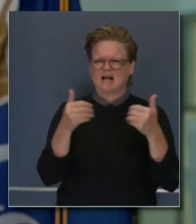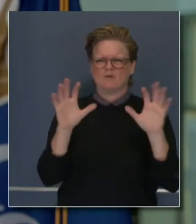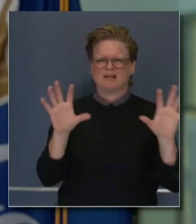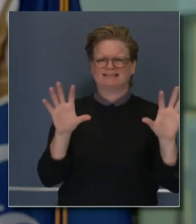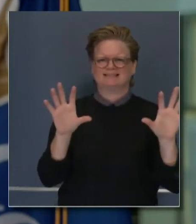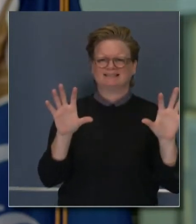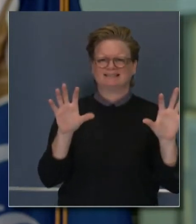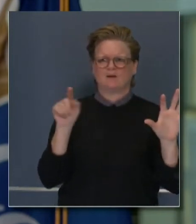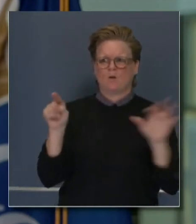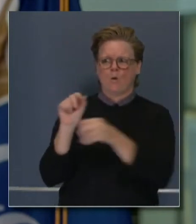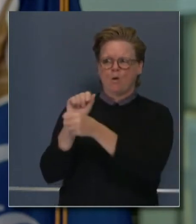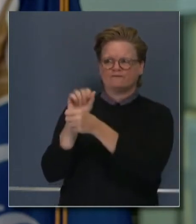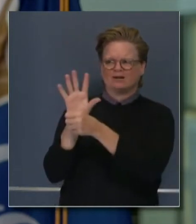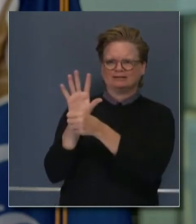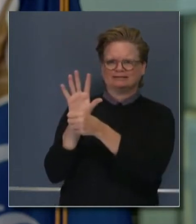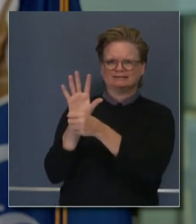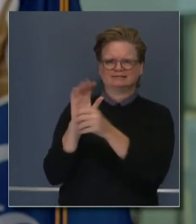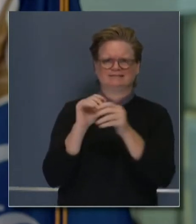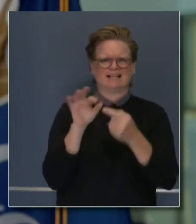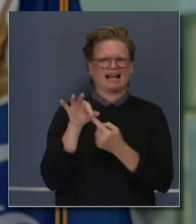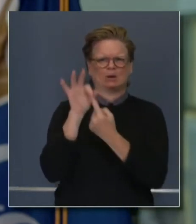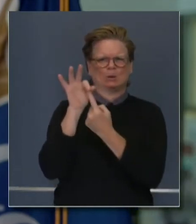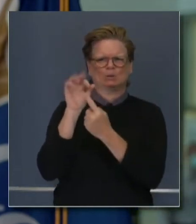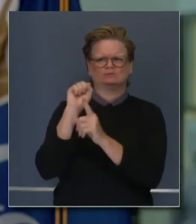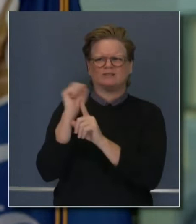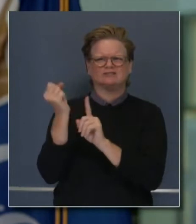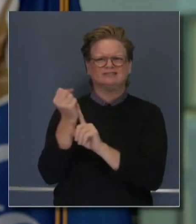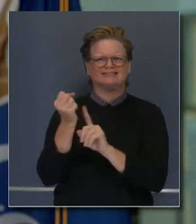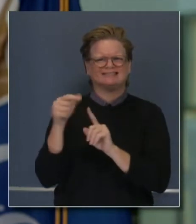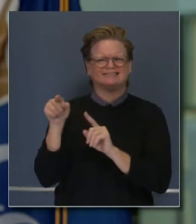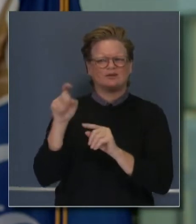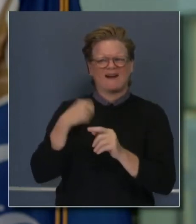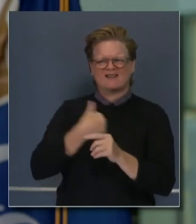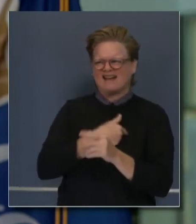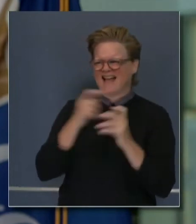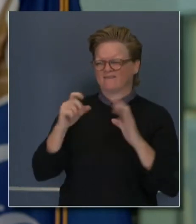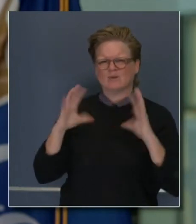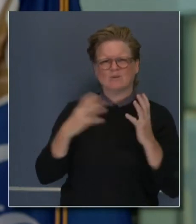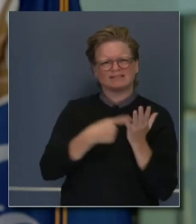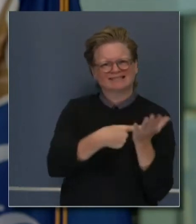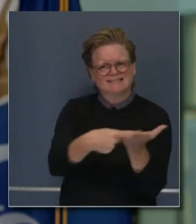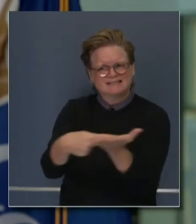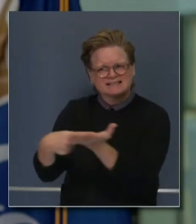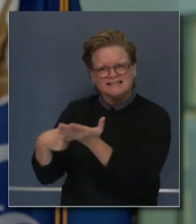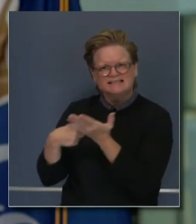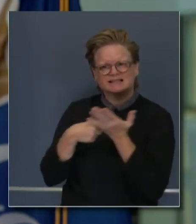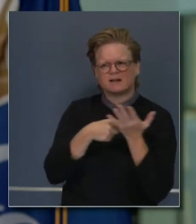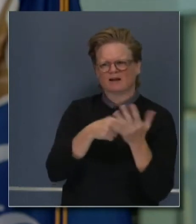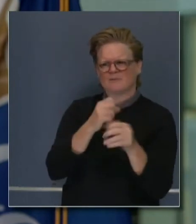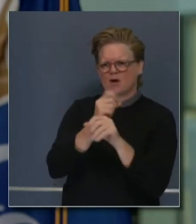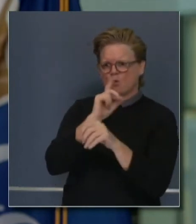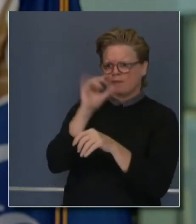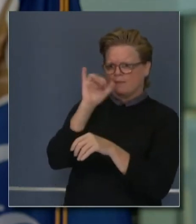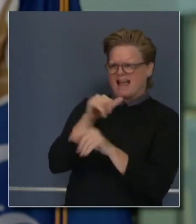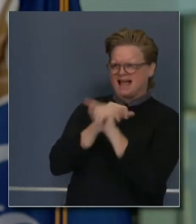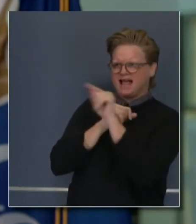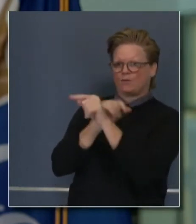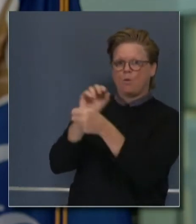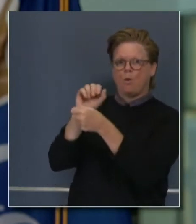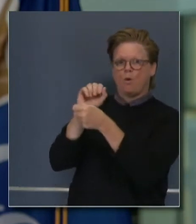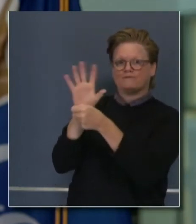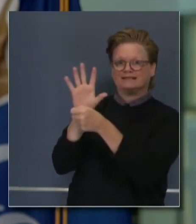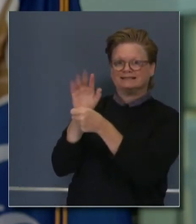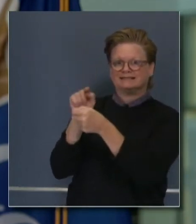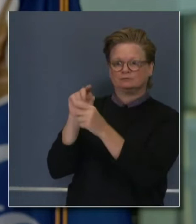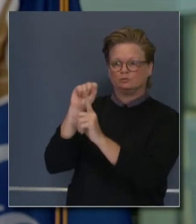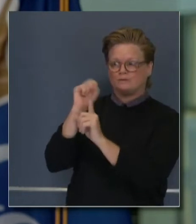was considered. All of that was put together in a blended package where we incorporated those considerations,